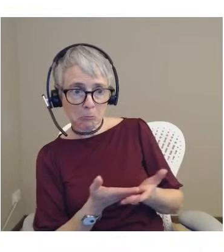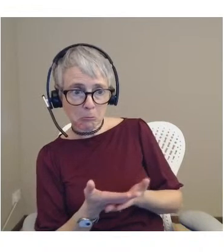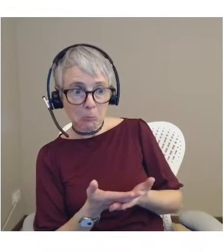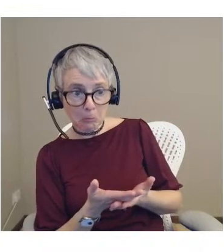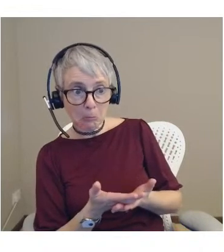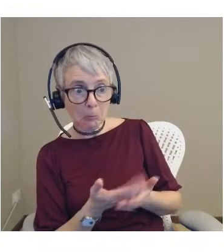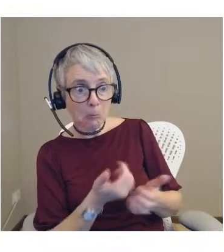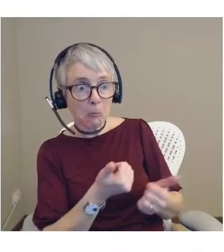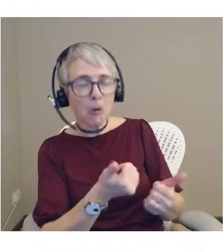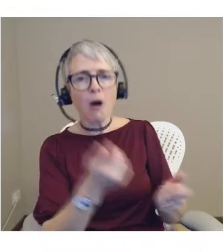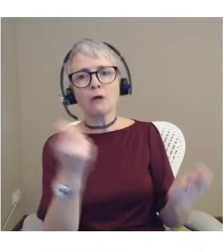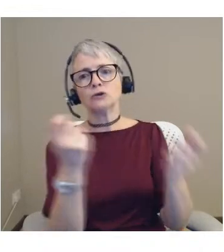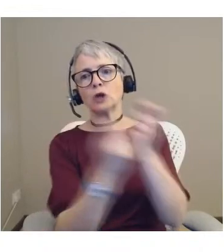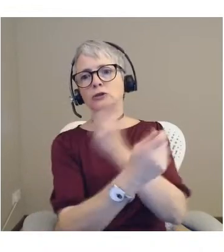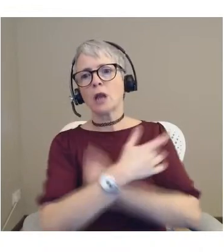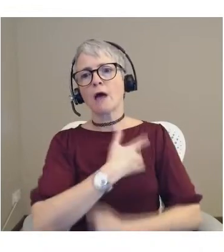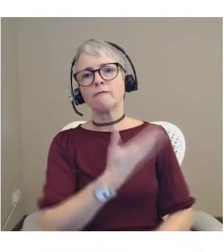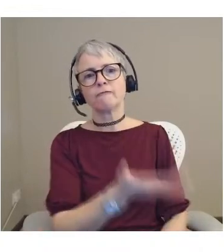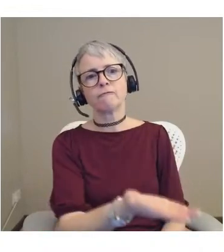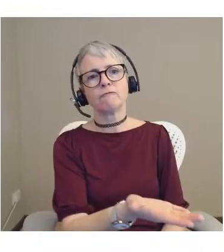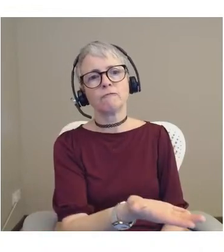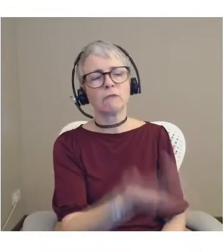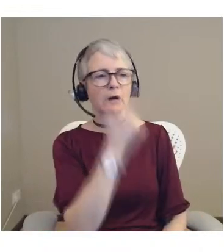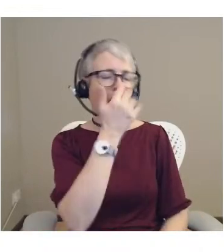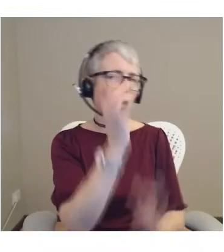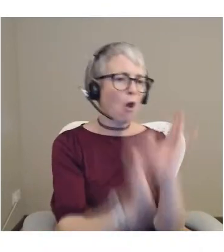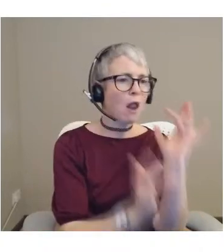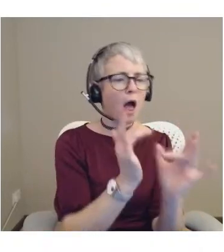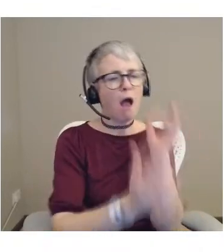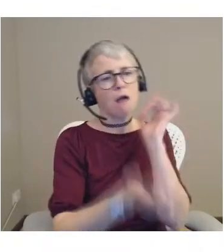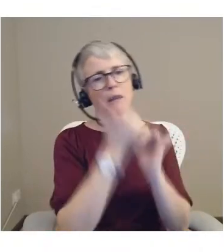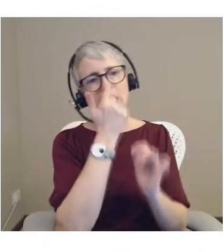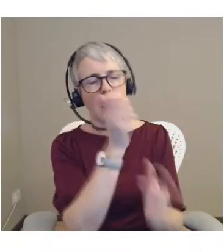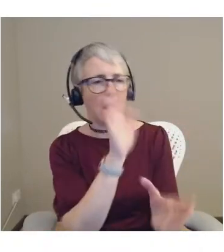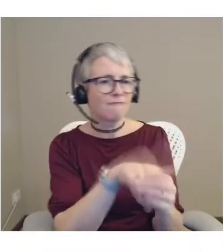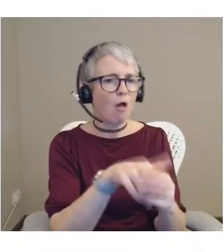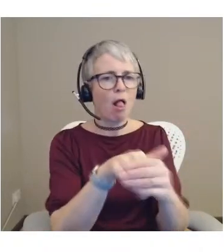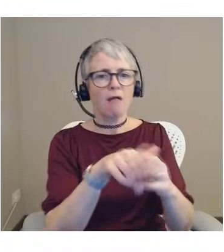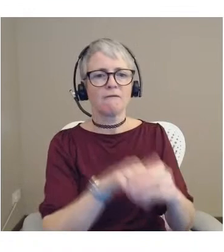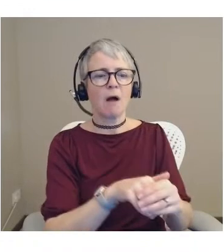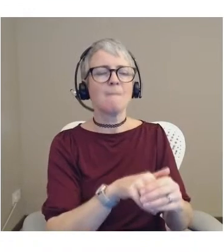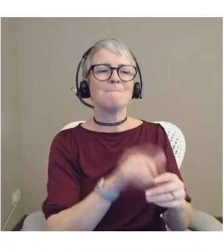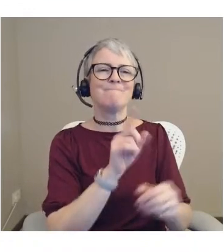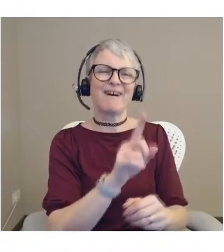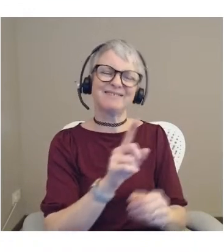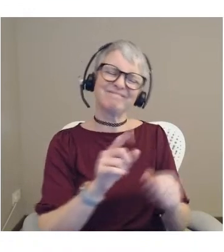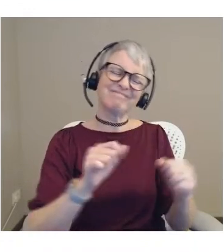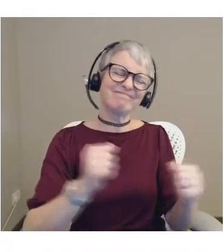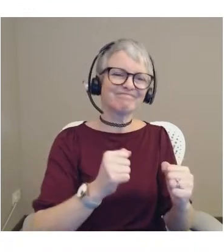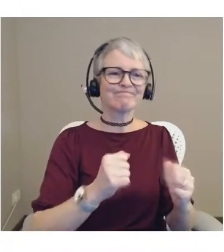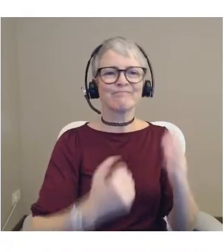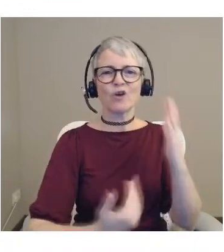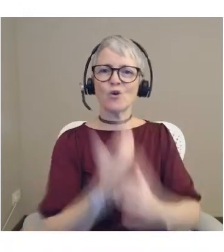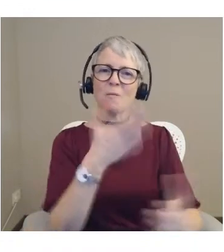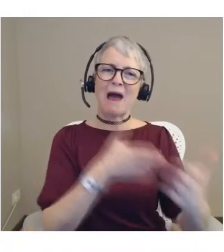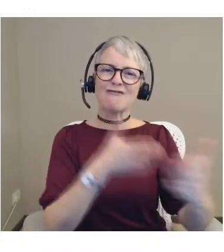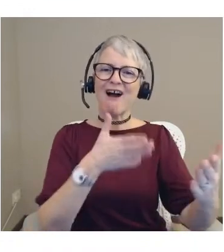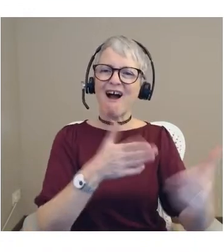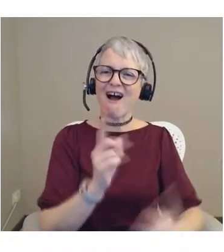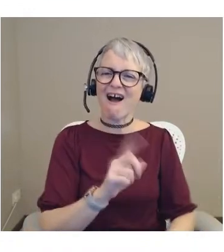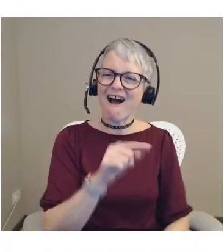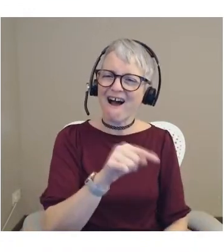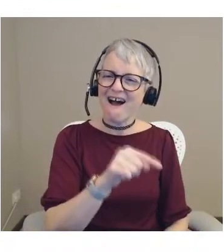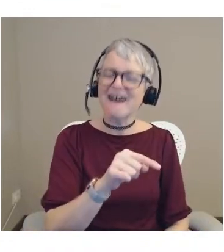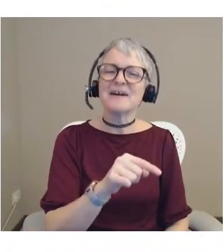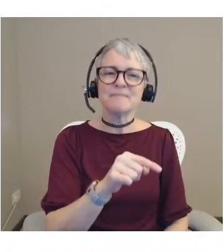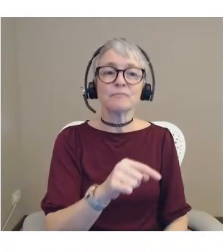for them, that they're now online, they can now get to things. But then there's a new barrier, And that's the next thing. You know, you can give somebody